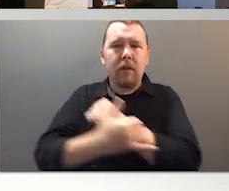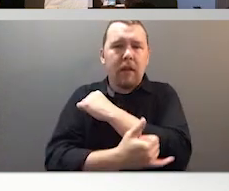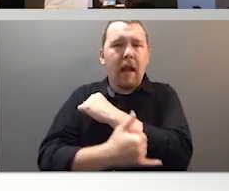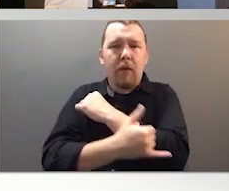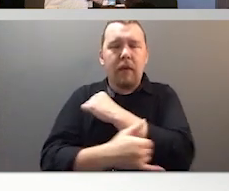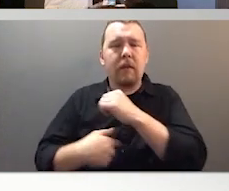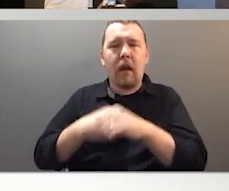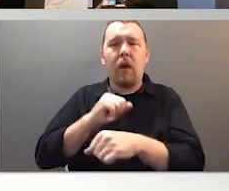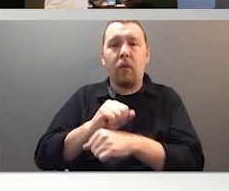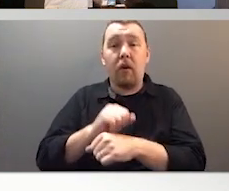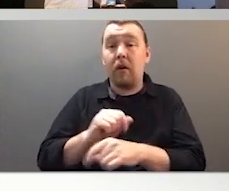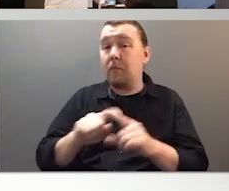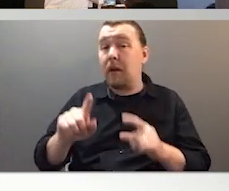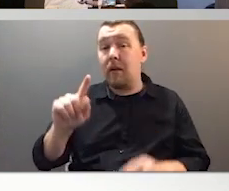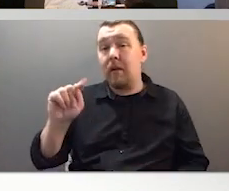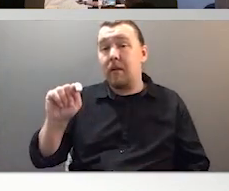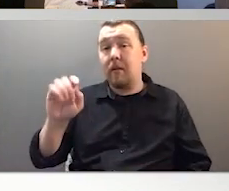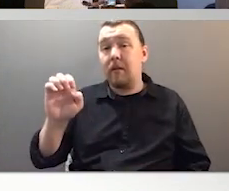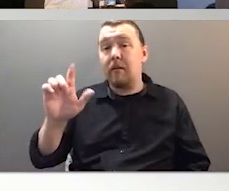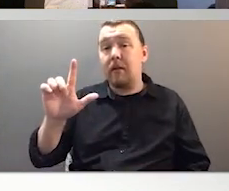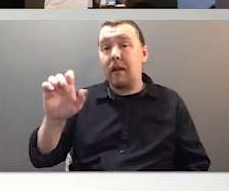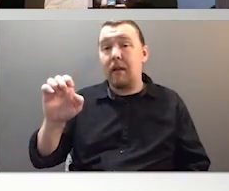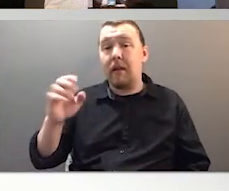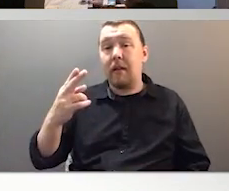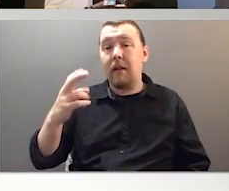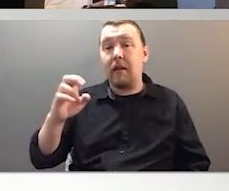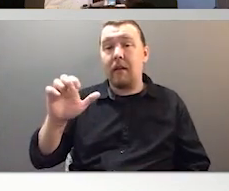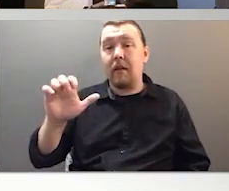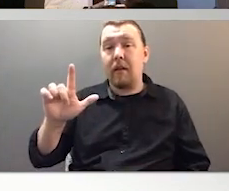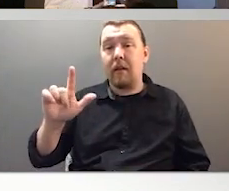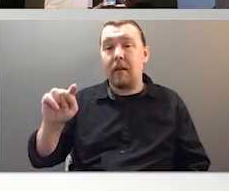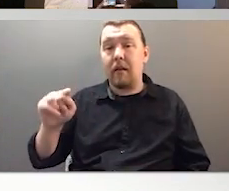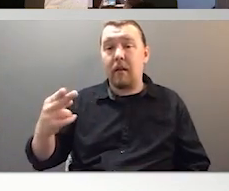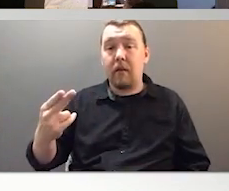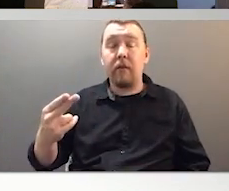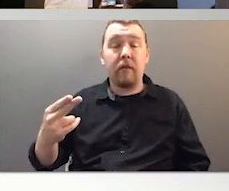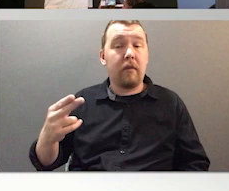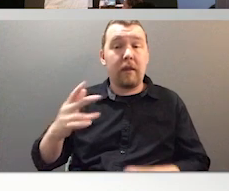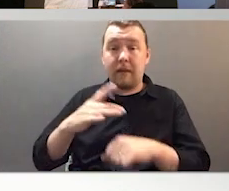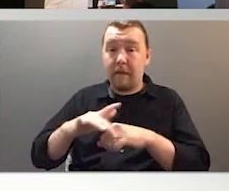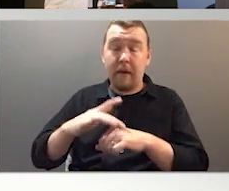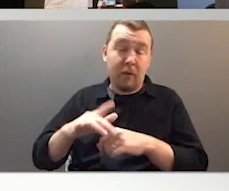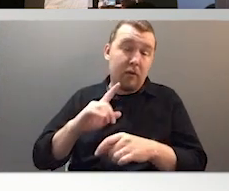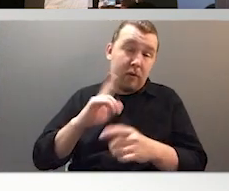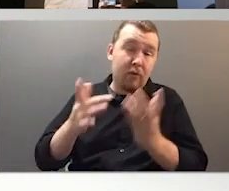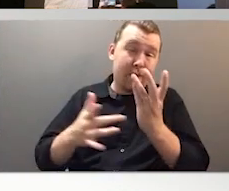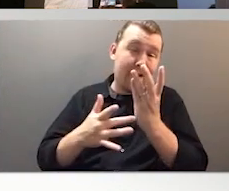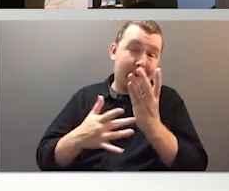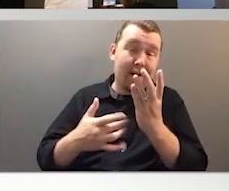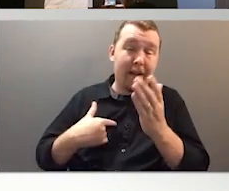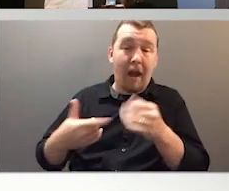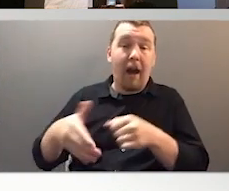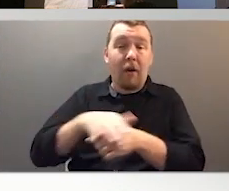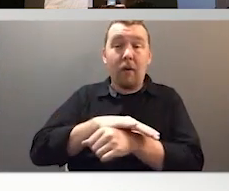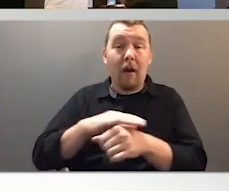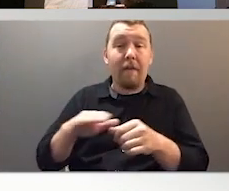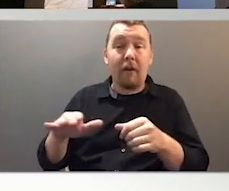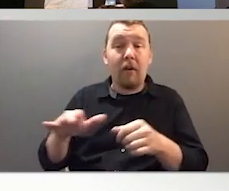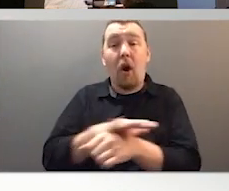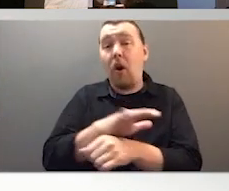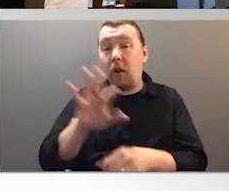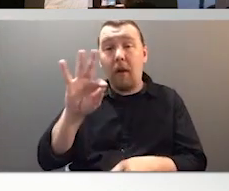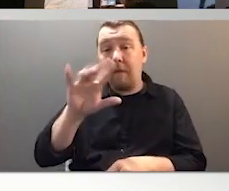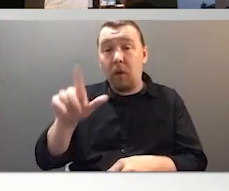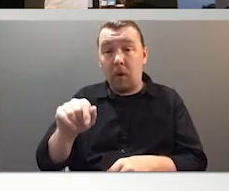telehealth now has become widely available, so technically I do cover the whole state. Yeah. Yes, and as of right